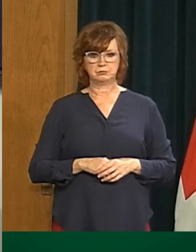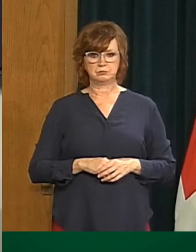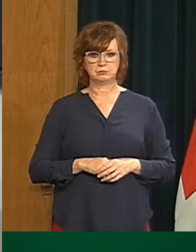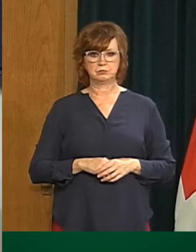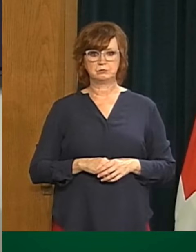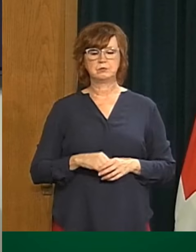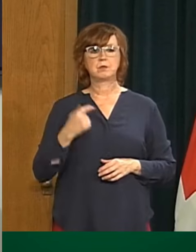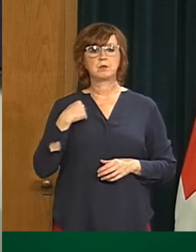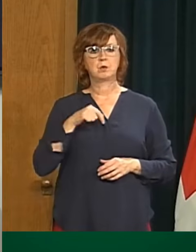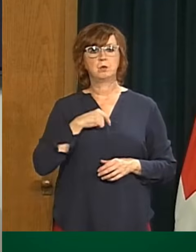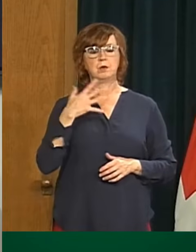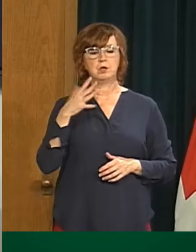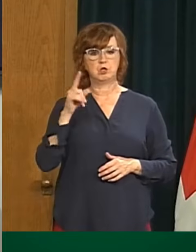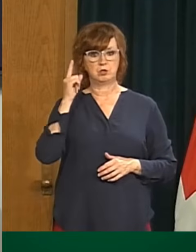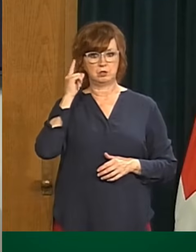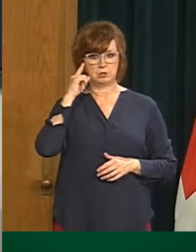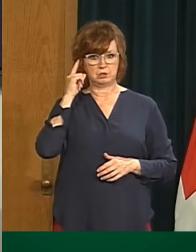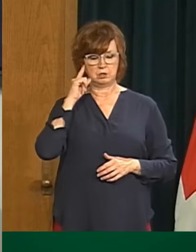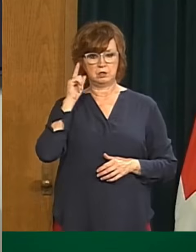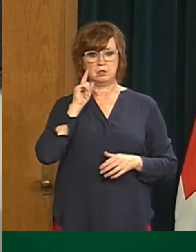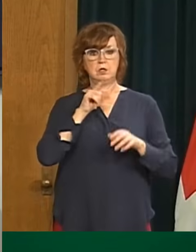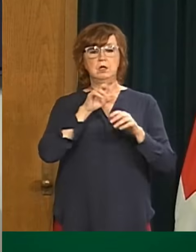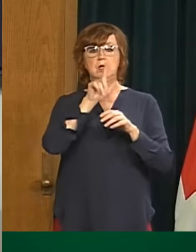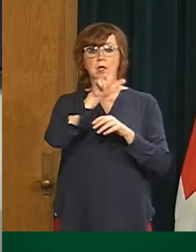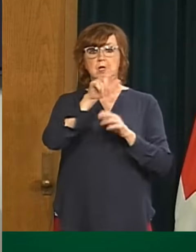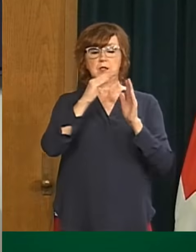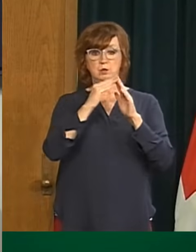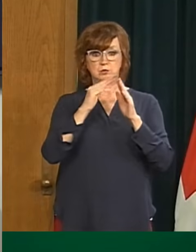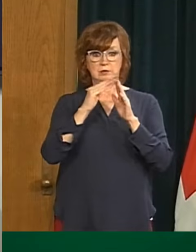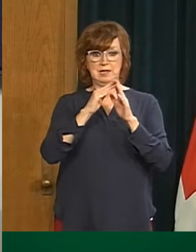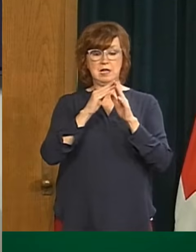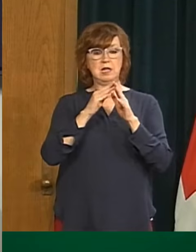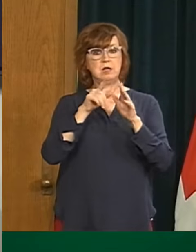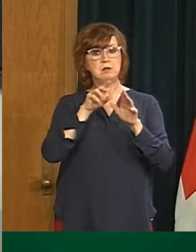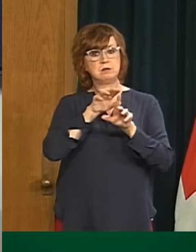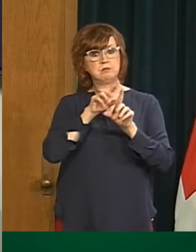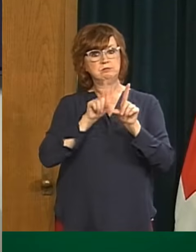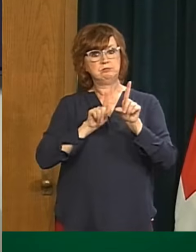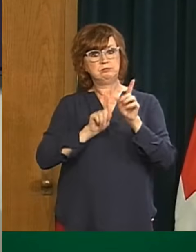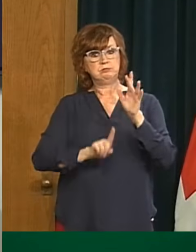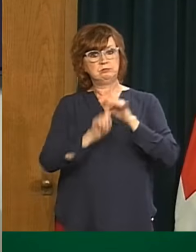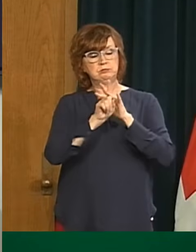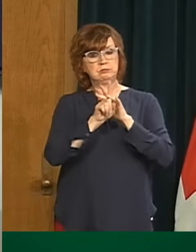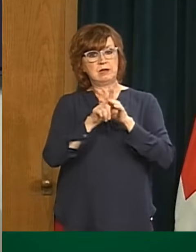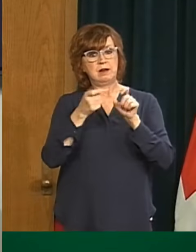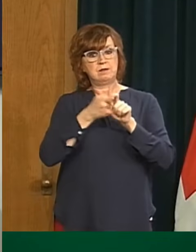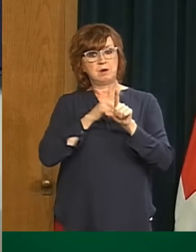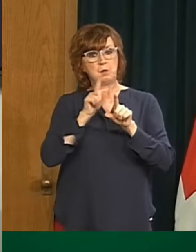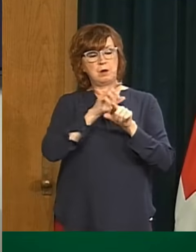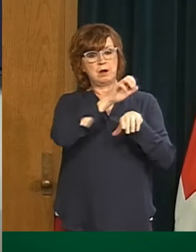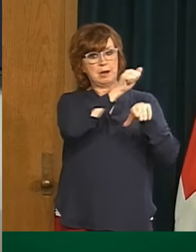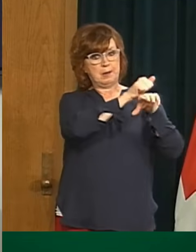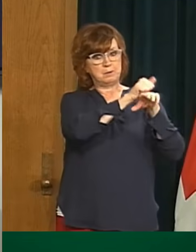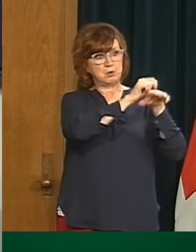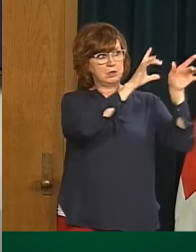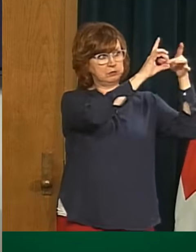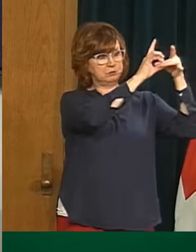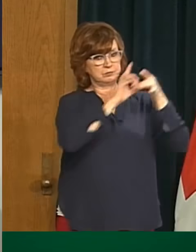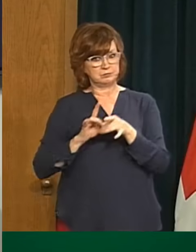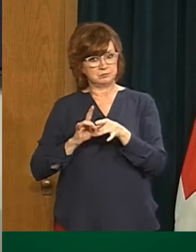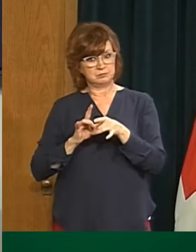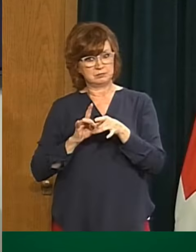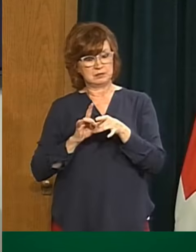the Loche were associated with travel to northern Alberta. Is there community transmission of COVID-19 in the Loche now, or are most